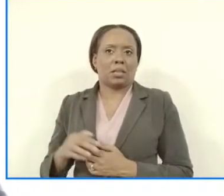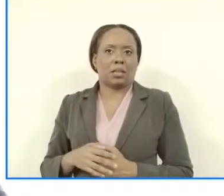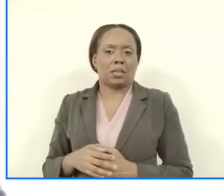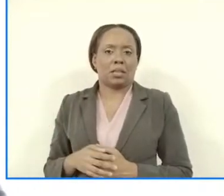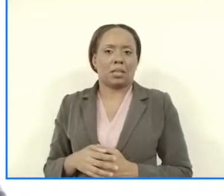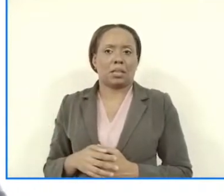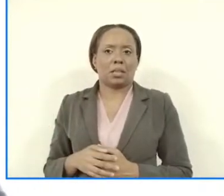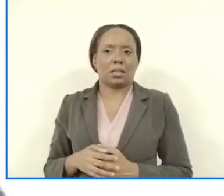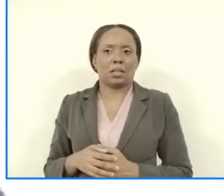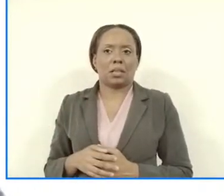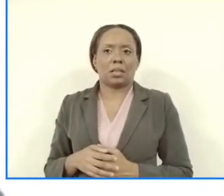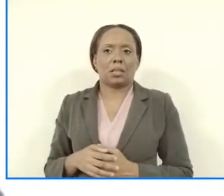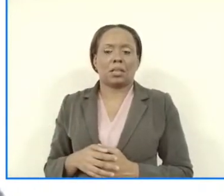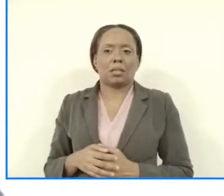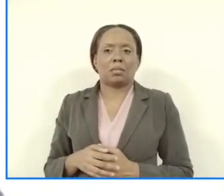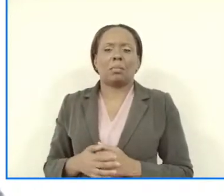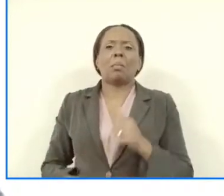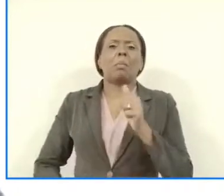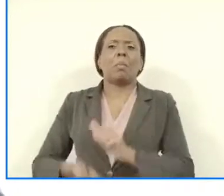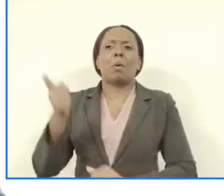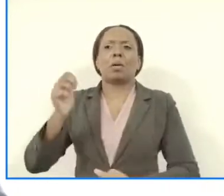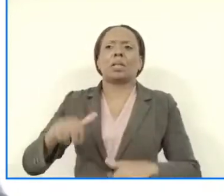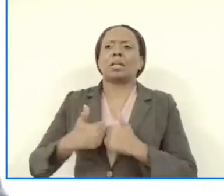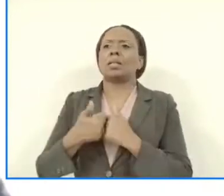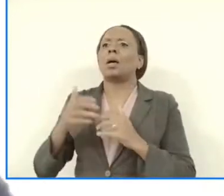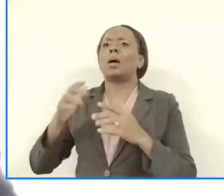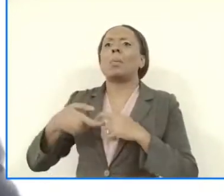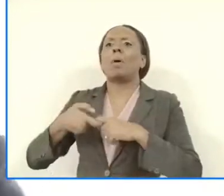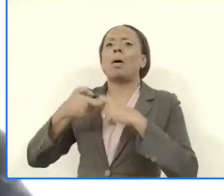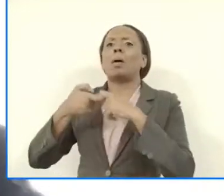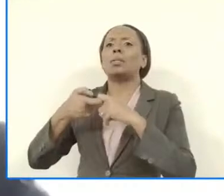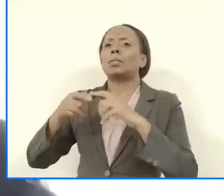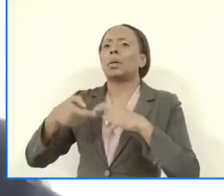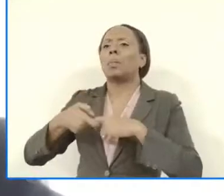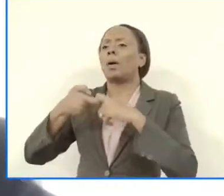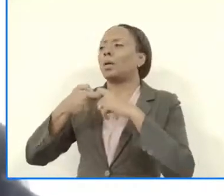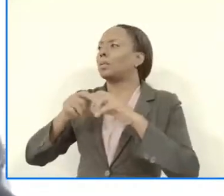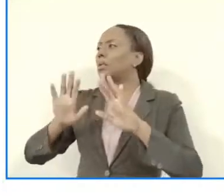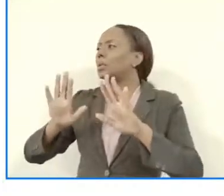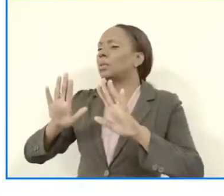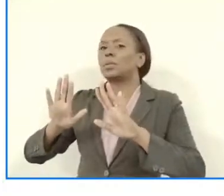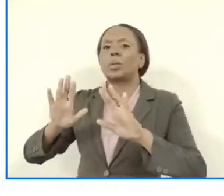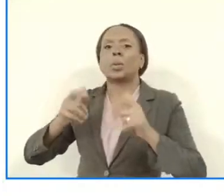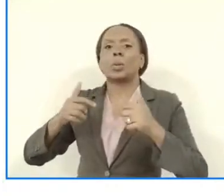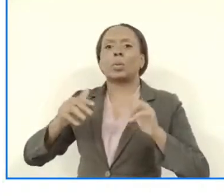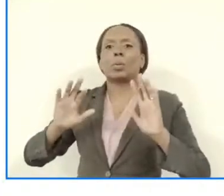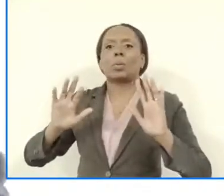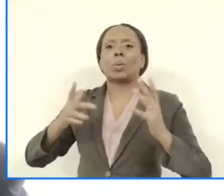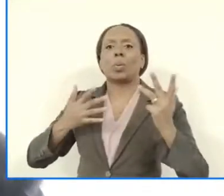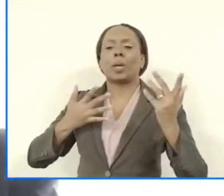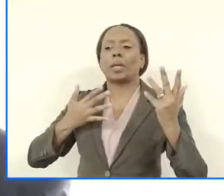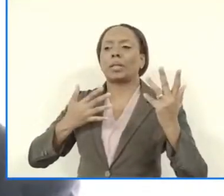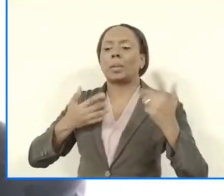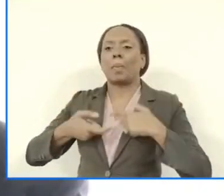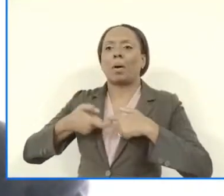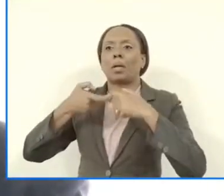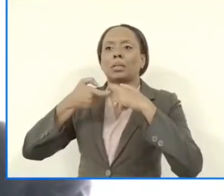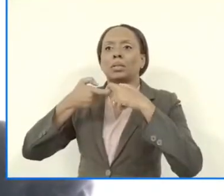been, we have usually have challenges with Keith Roy, getting water. if you can just pause a second, please.